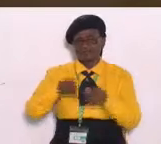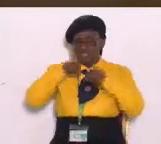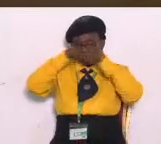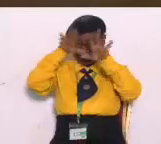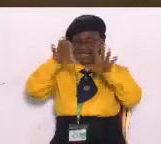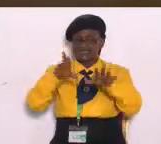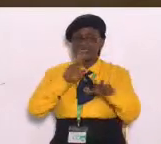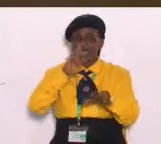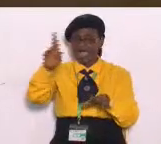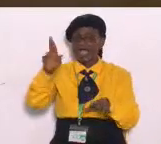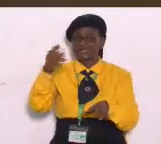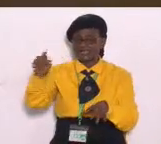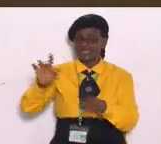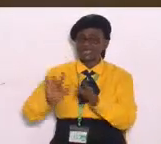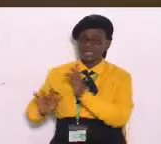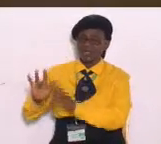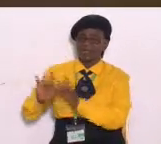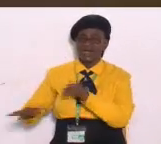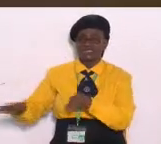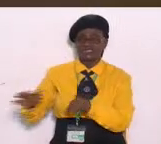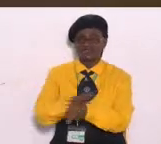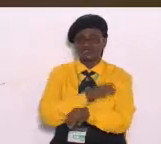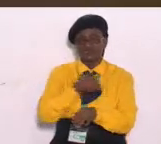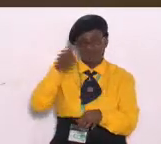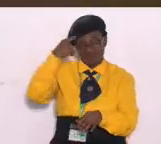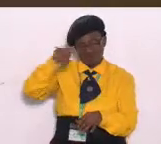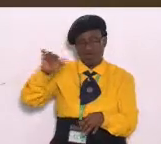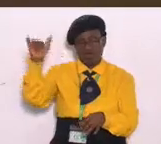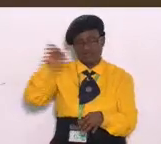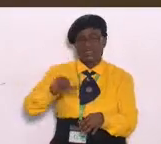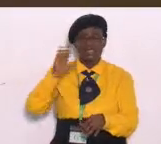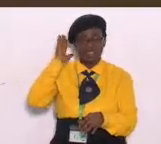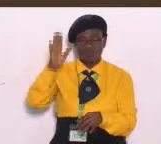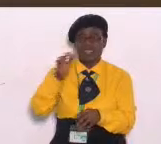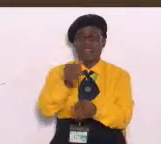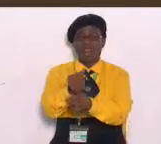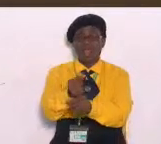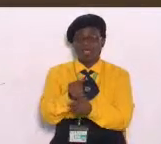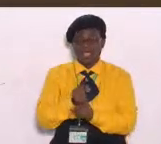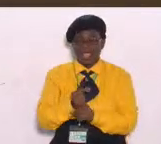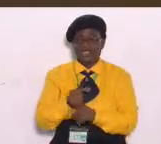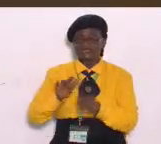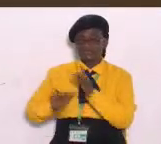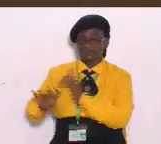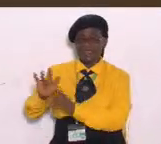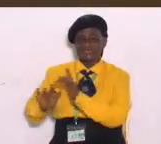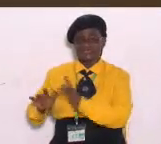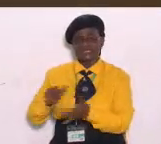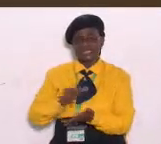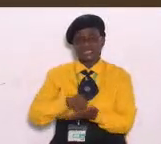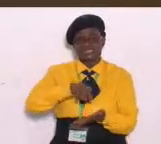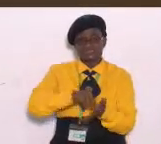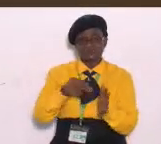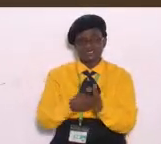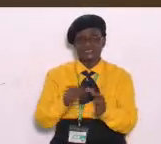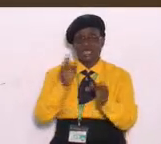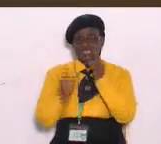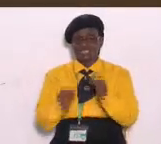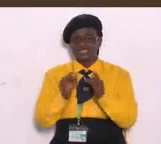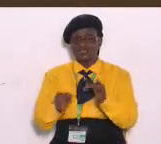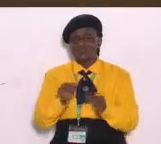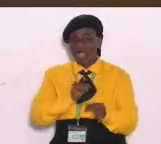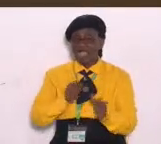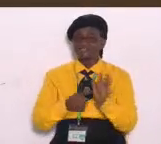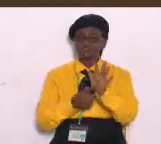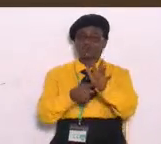blessed are the merciful, for they shall obtain mercy. It means, if I show